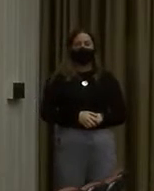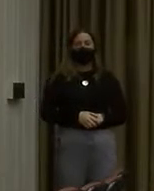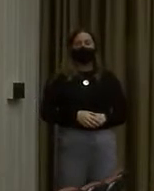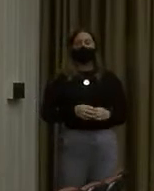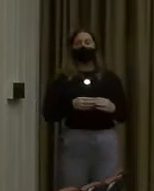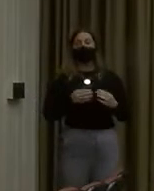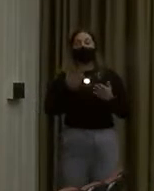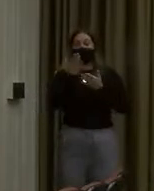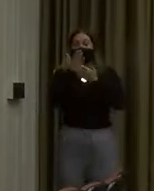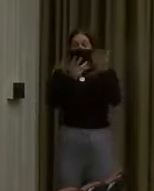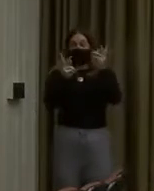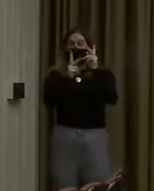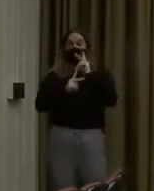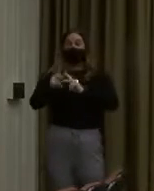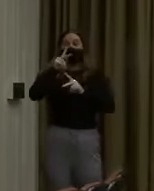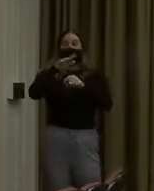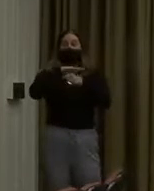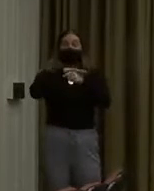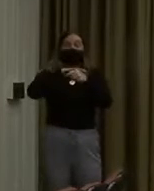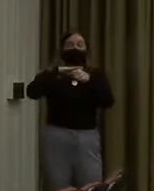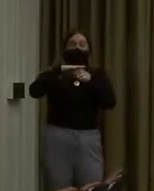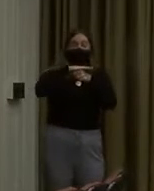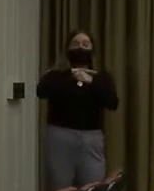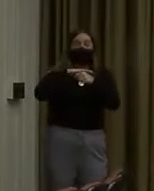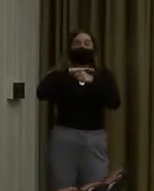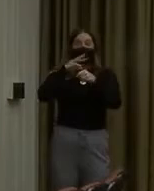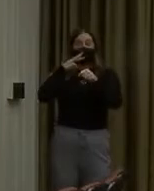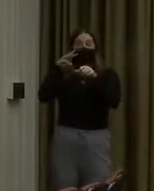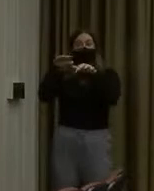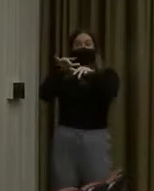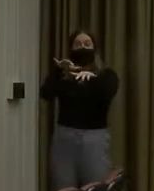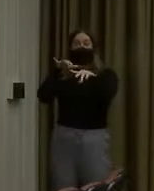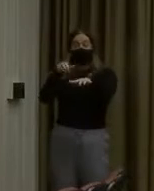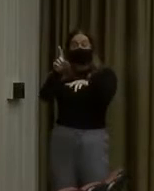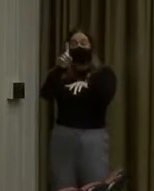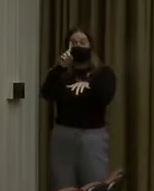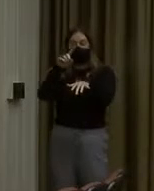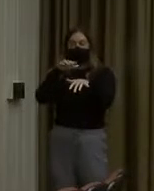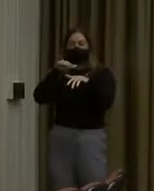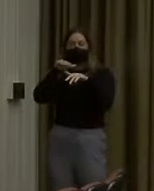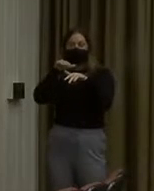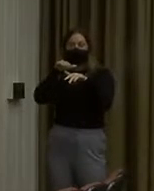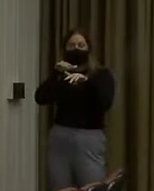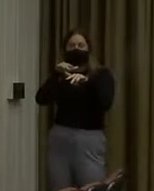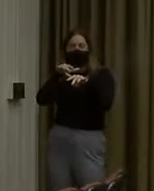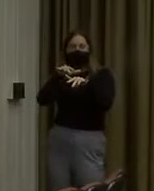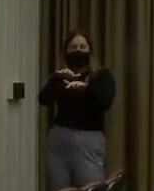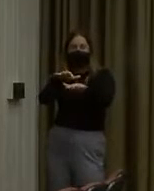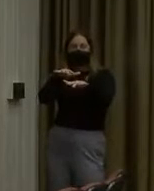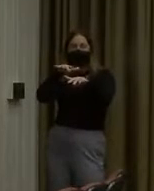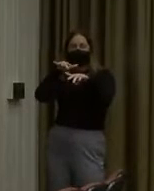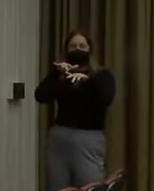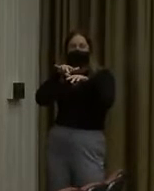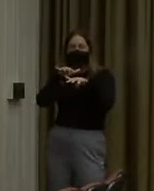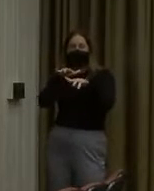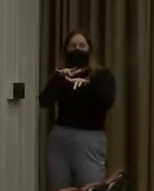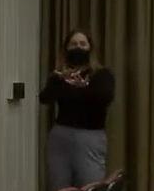some people are located in a slower moving part of the river by no fault of their